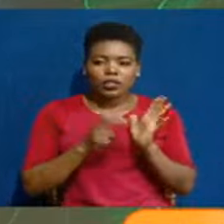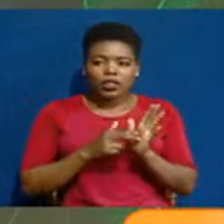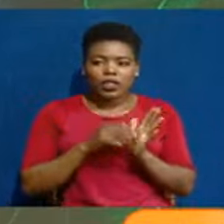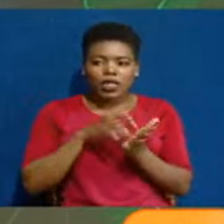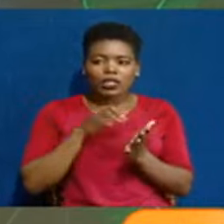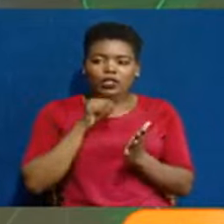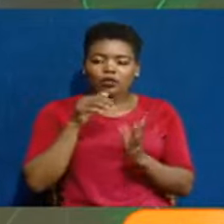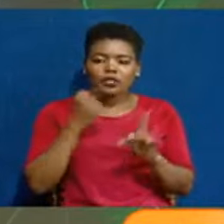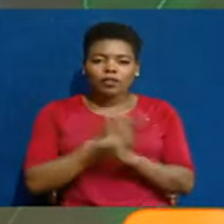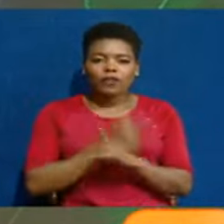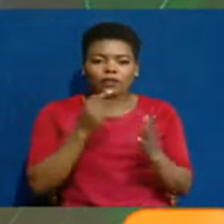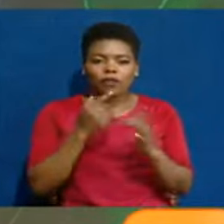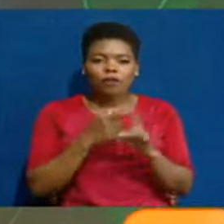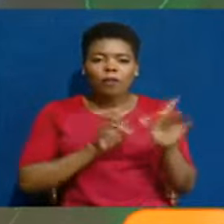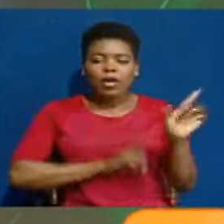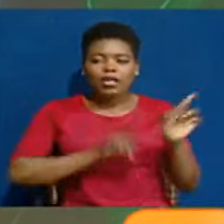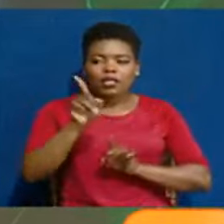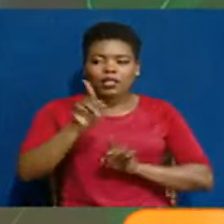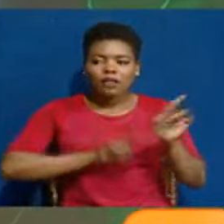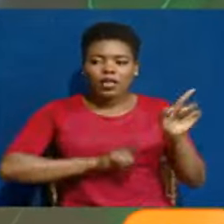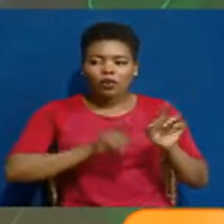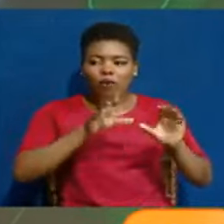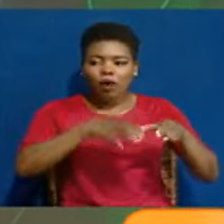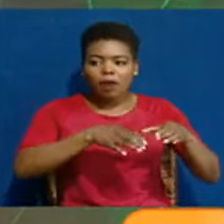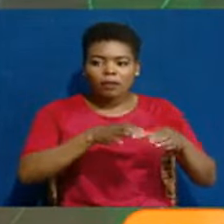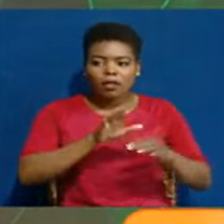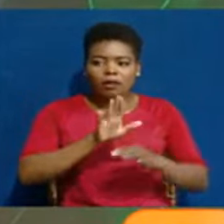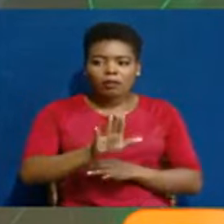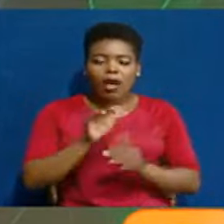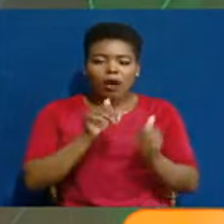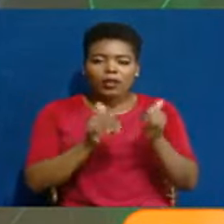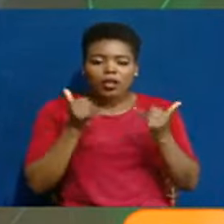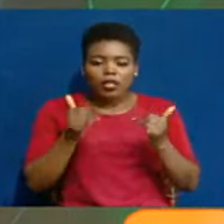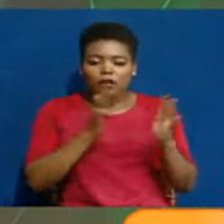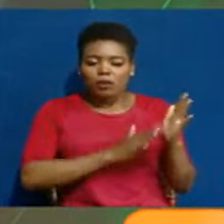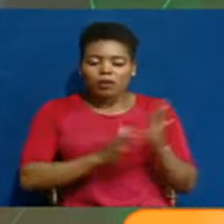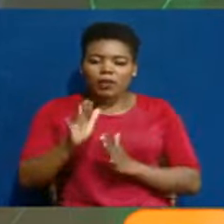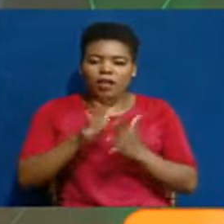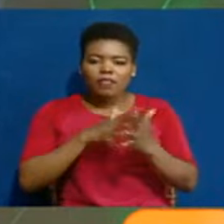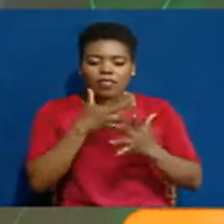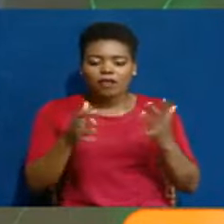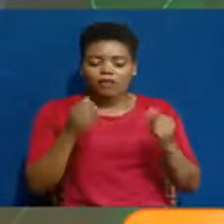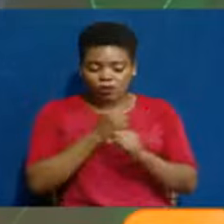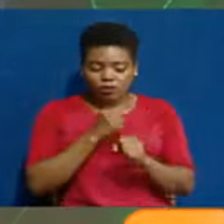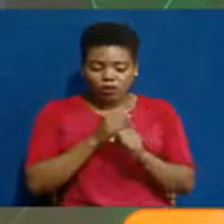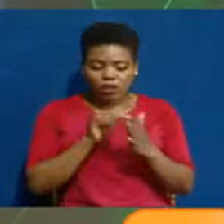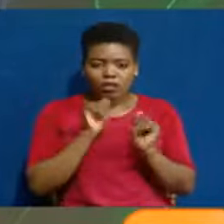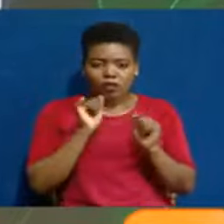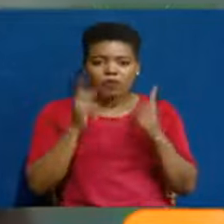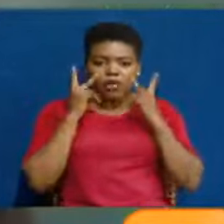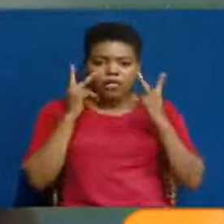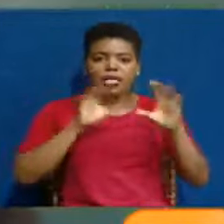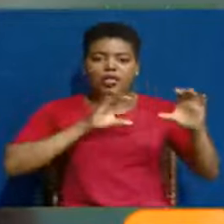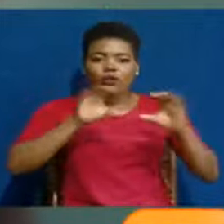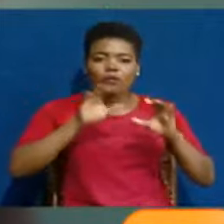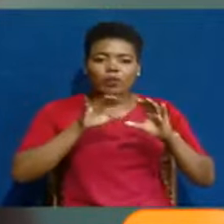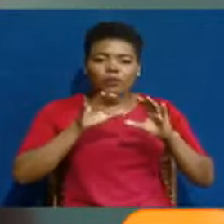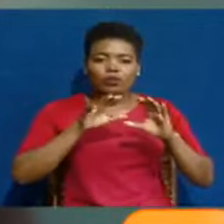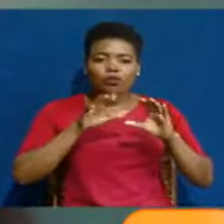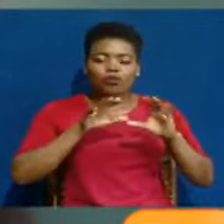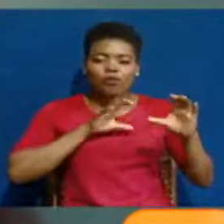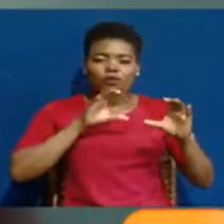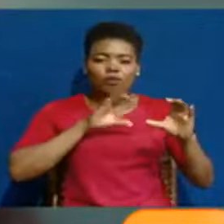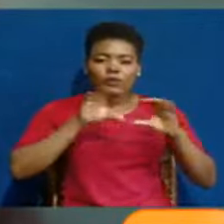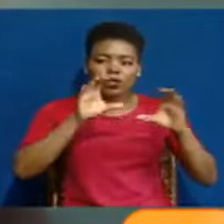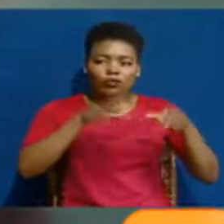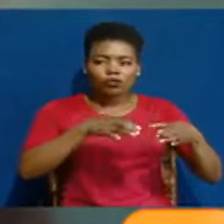is no different for telco service provider Safaricom, which has now prepared a framework that could see the telco firm head to the capital market